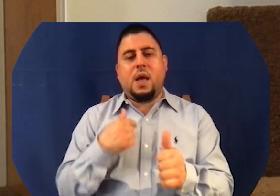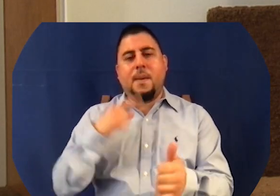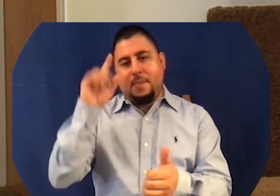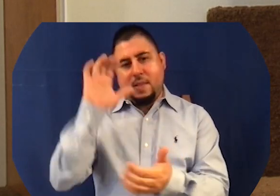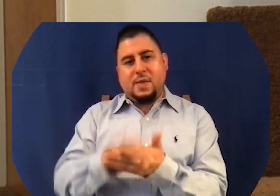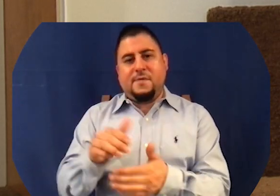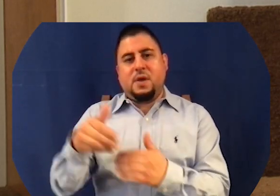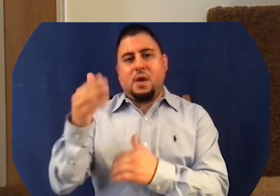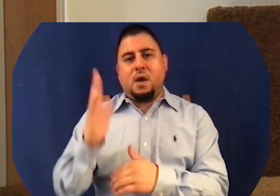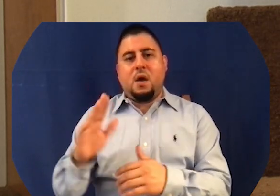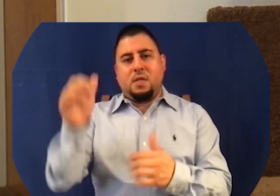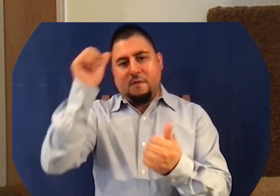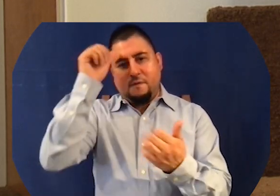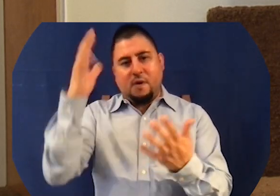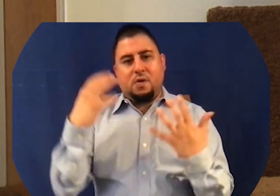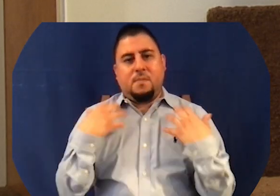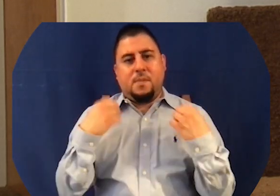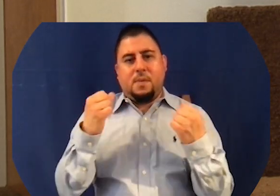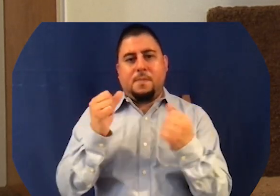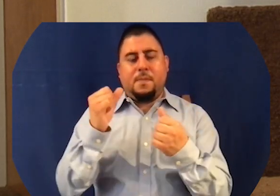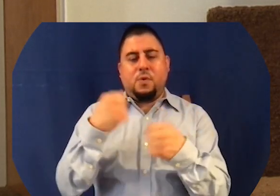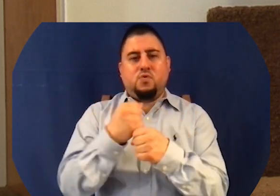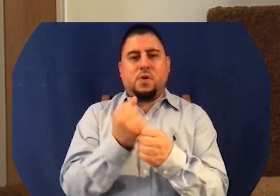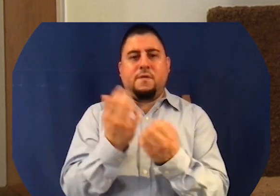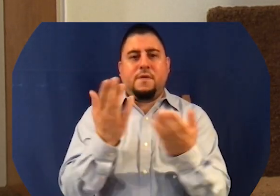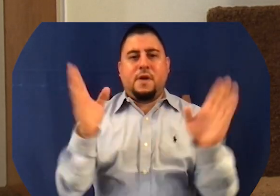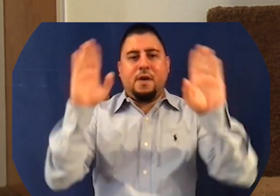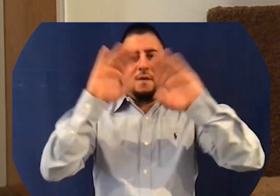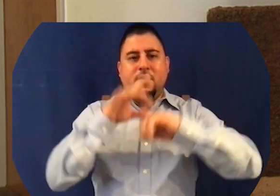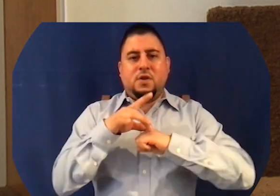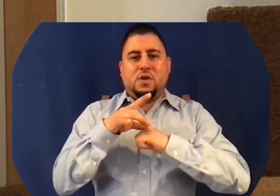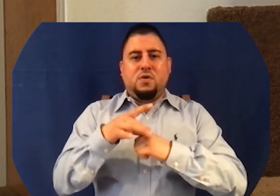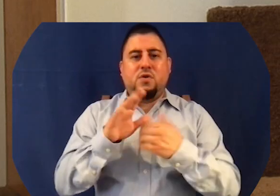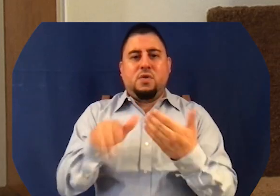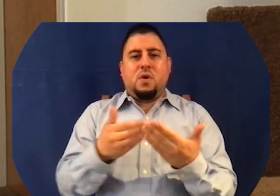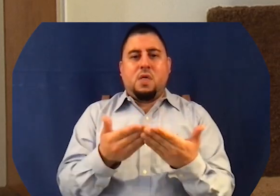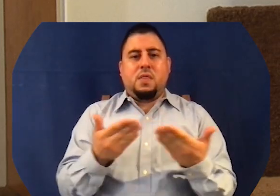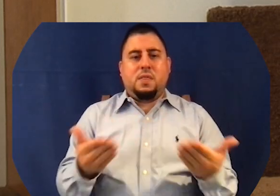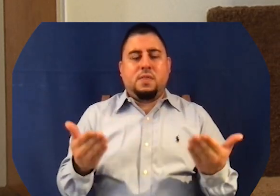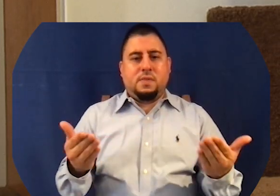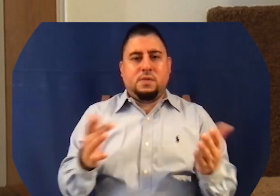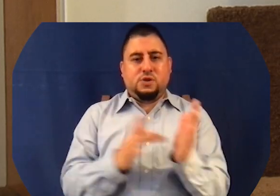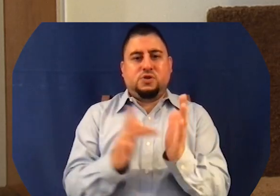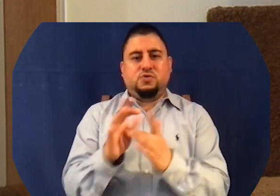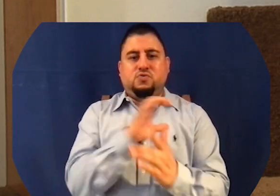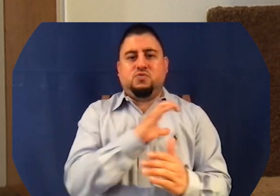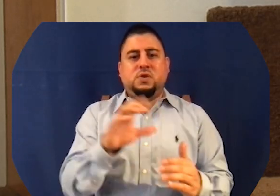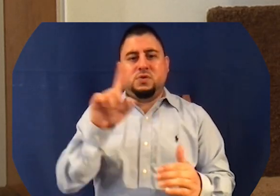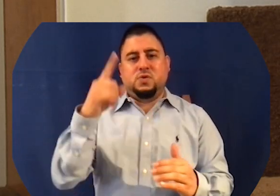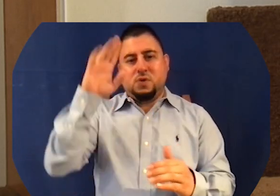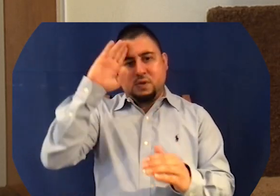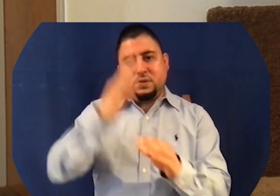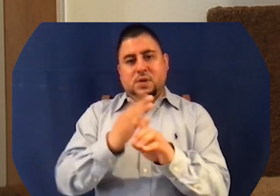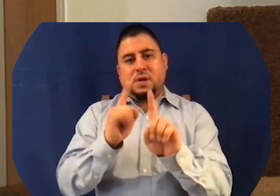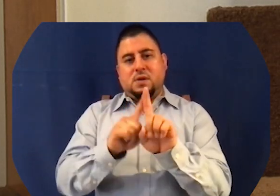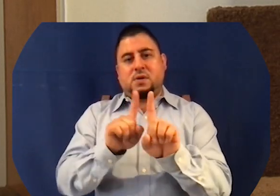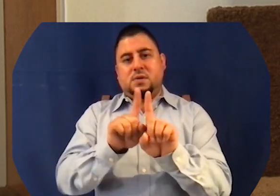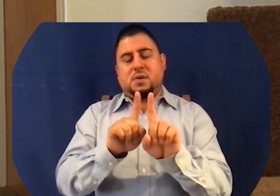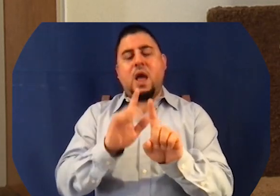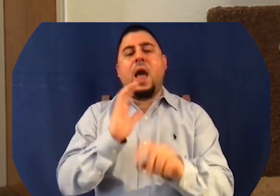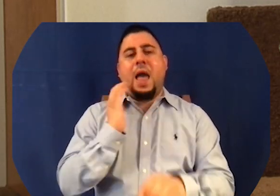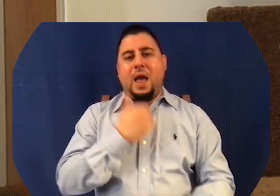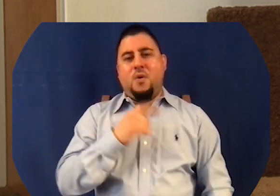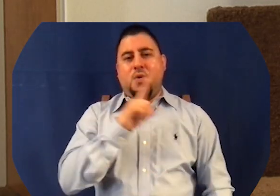in God, the Father Almighty, creator of heaven and earth, and in Jesus Christ, his only Son, our